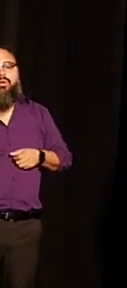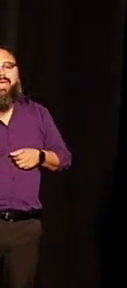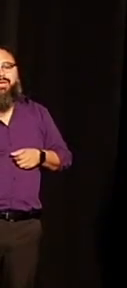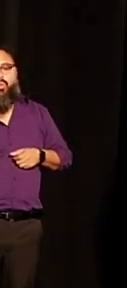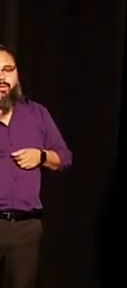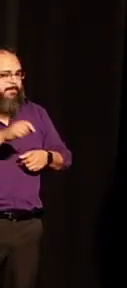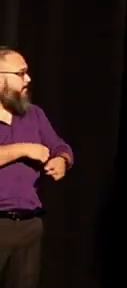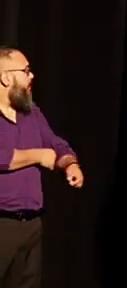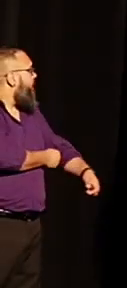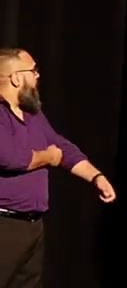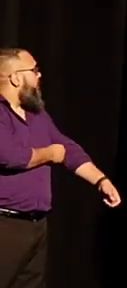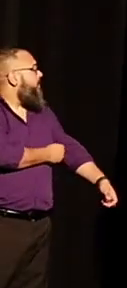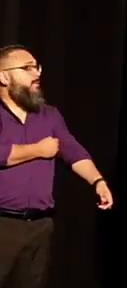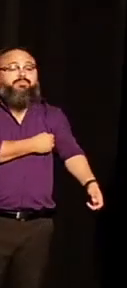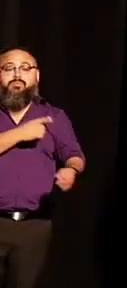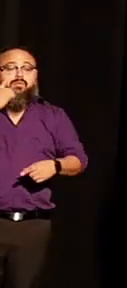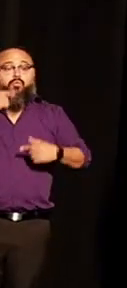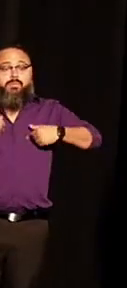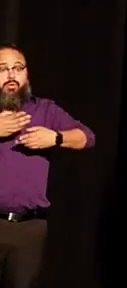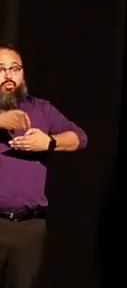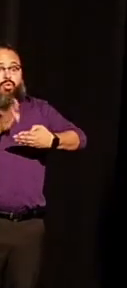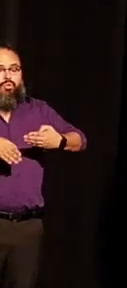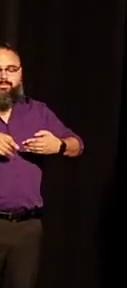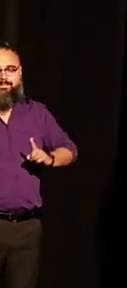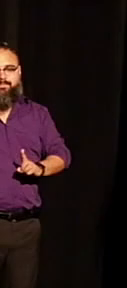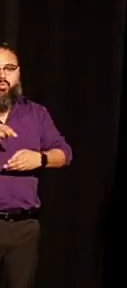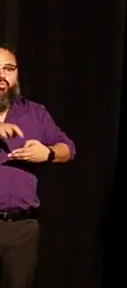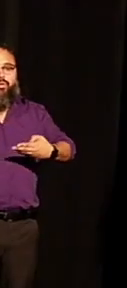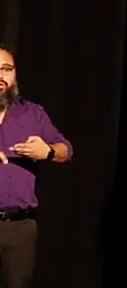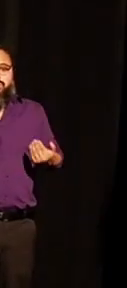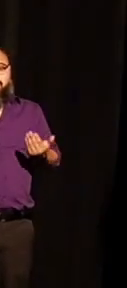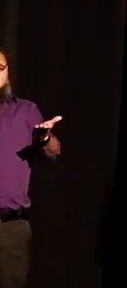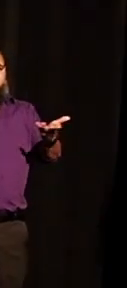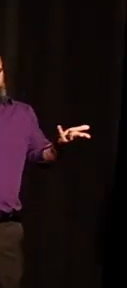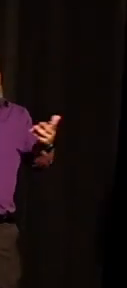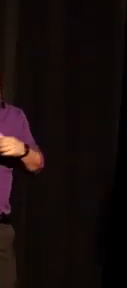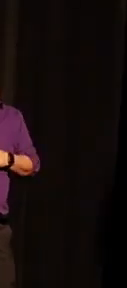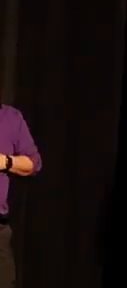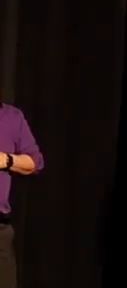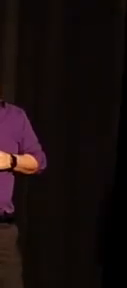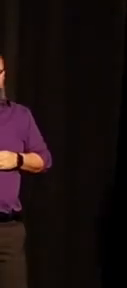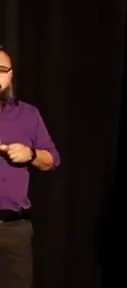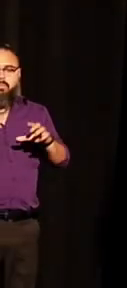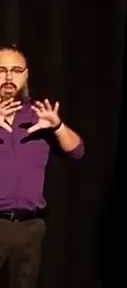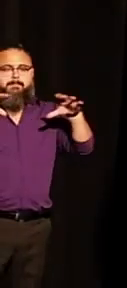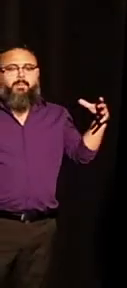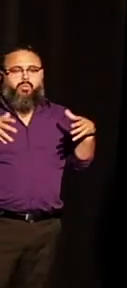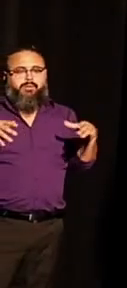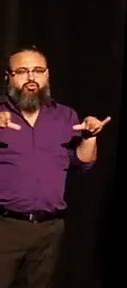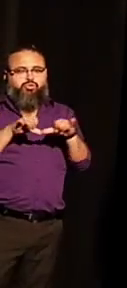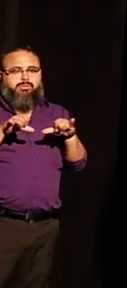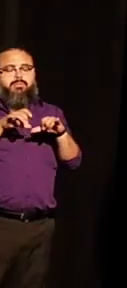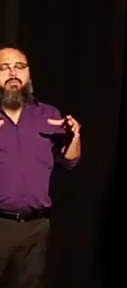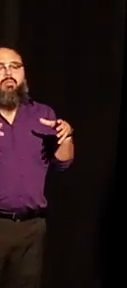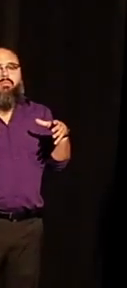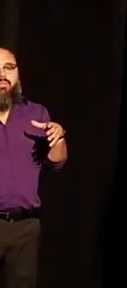So, just to conclude, the results suggest a slight population size, a